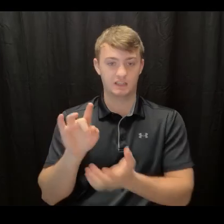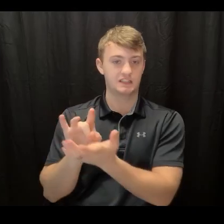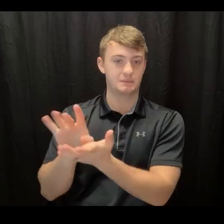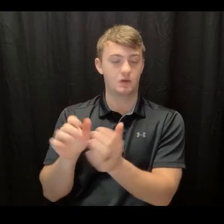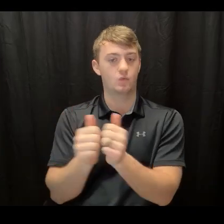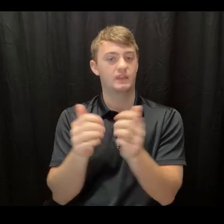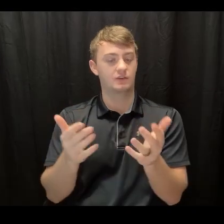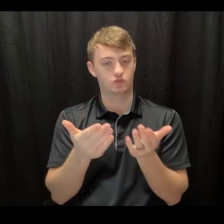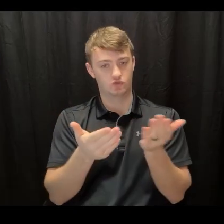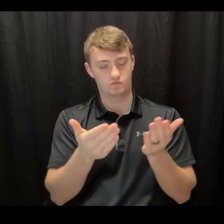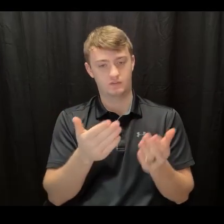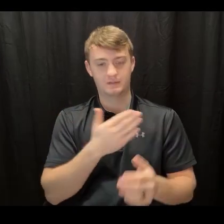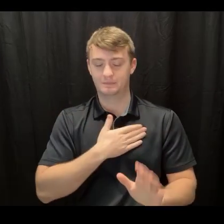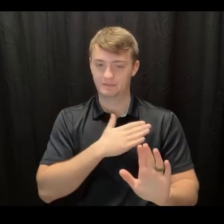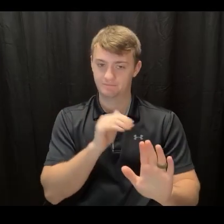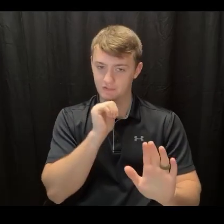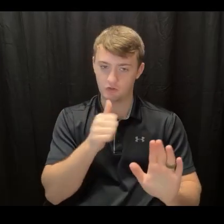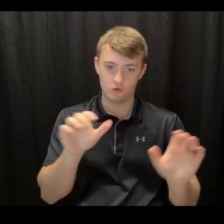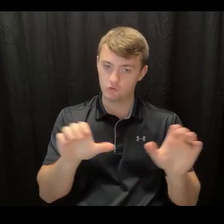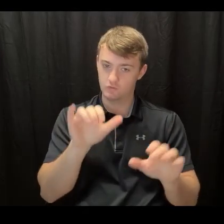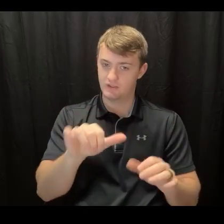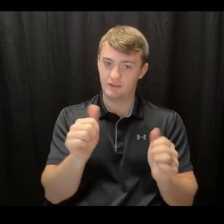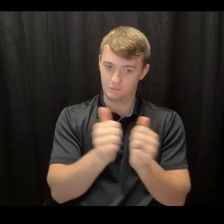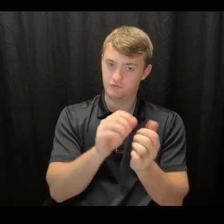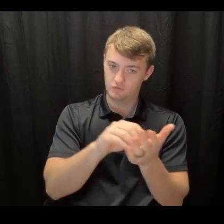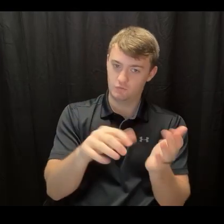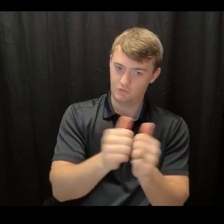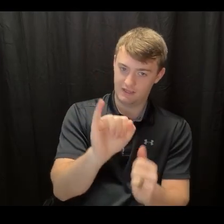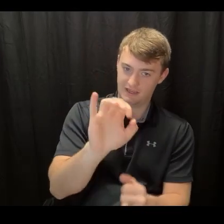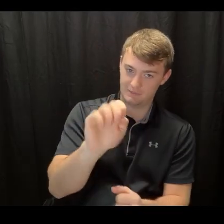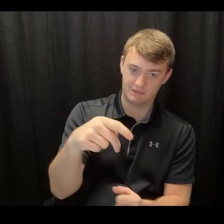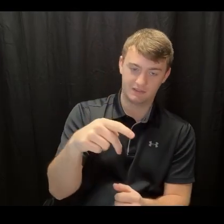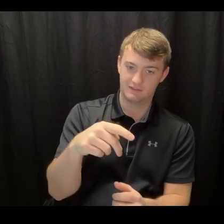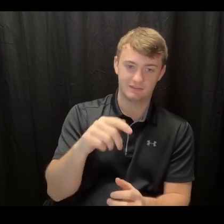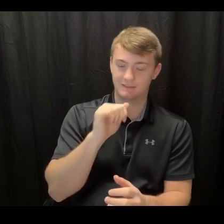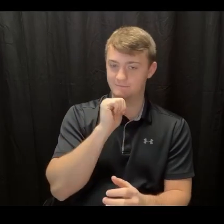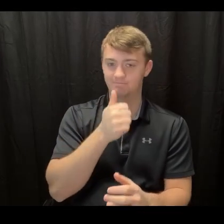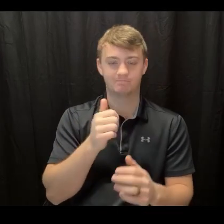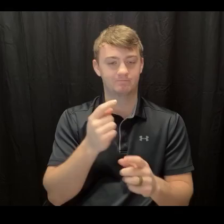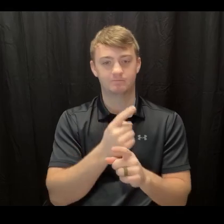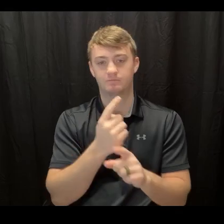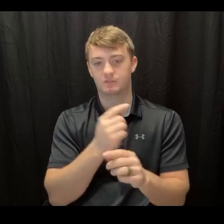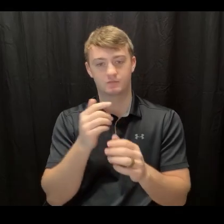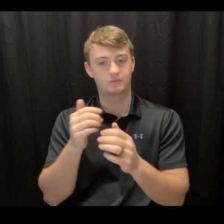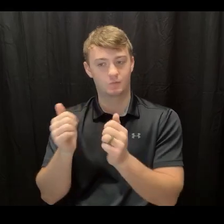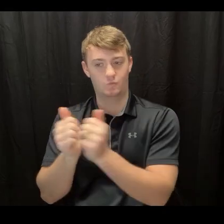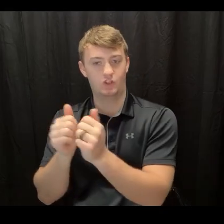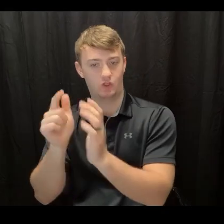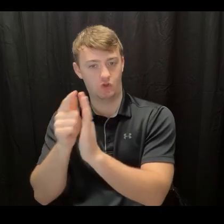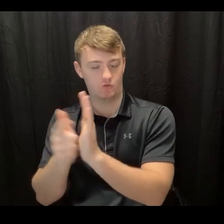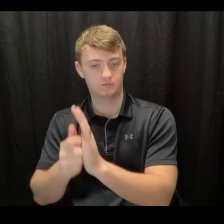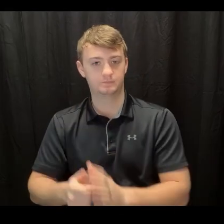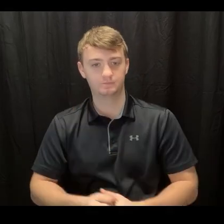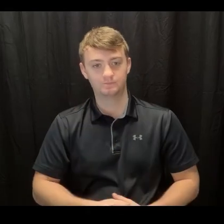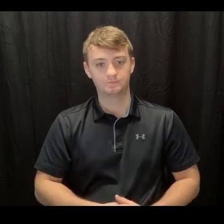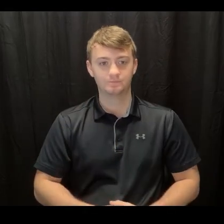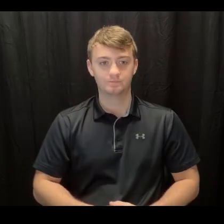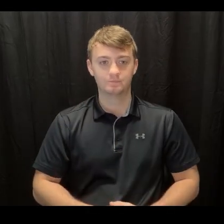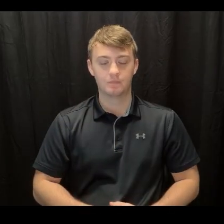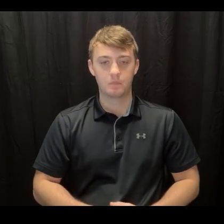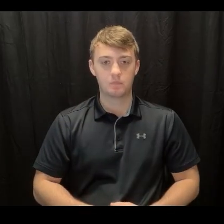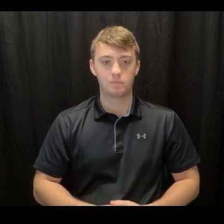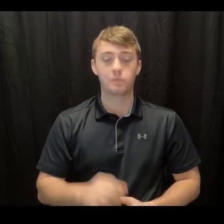SSP2, expelled without services. Please just don't do this for students with IEPs. It's not allowable under the law.